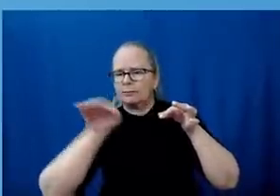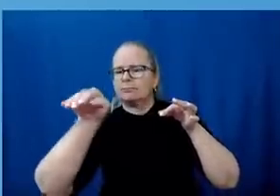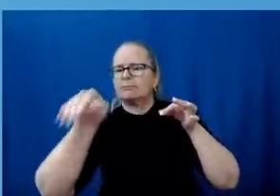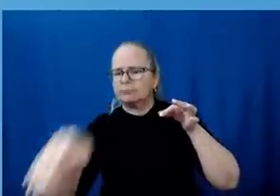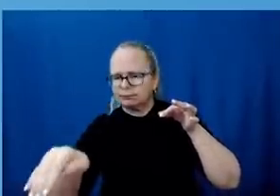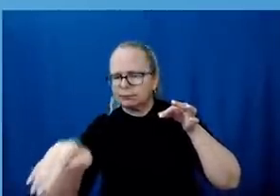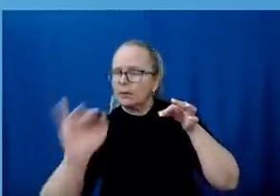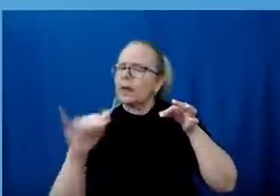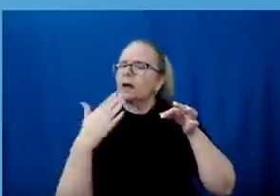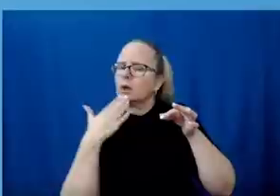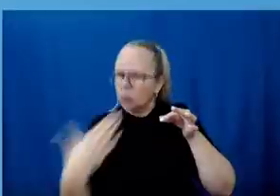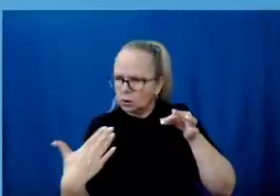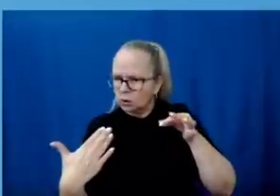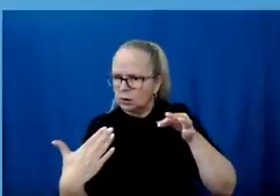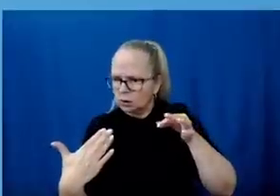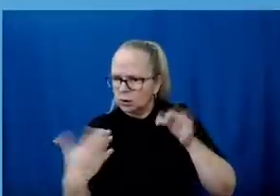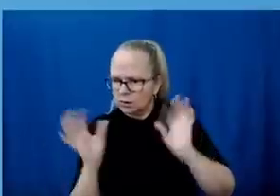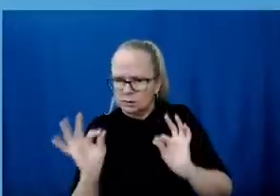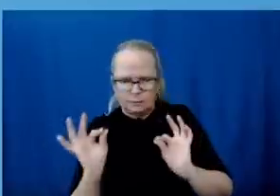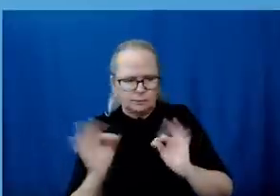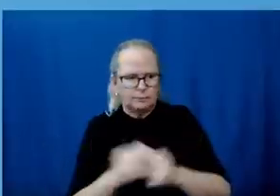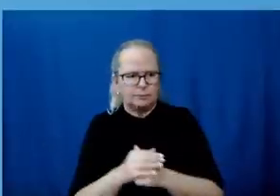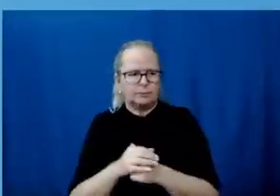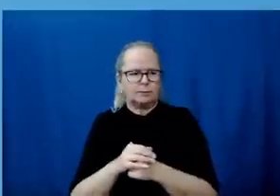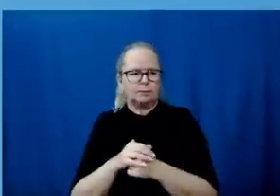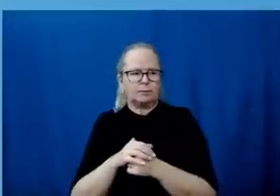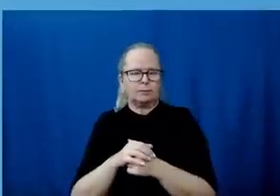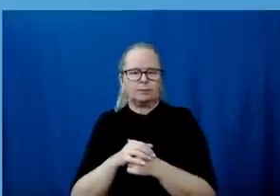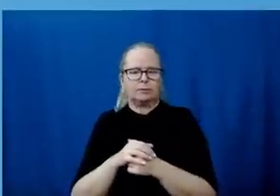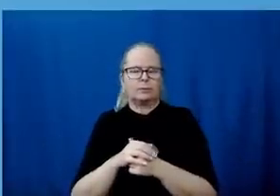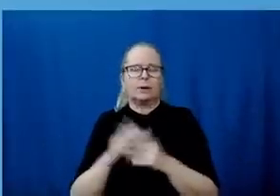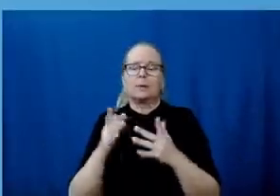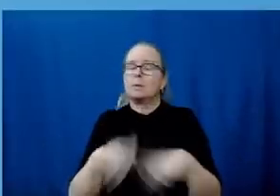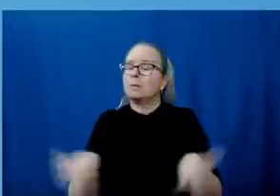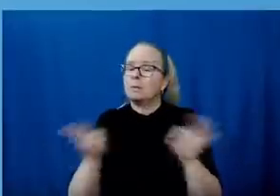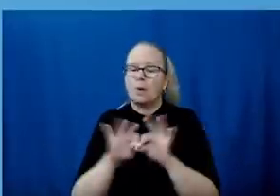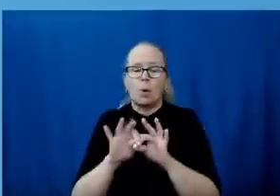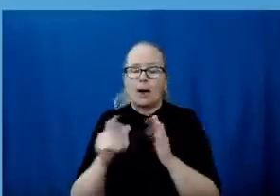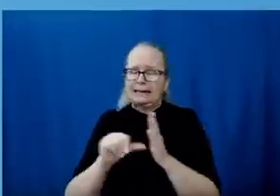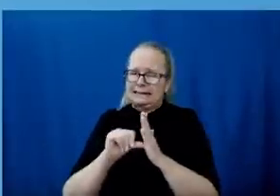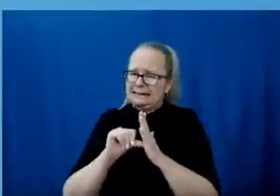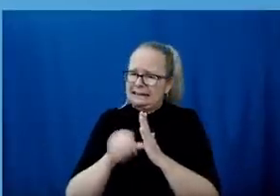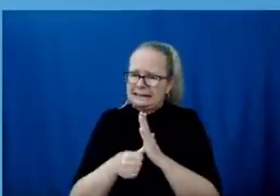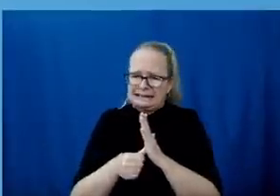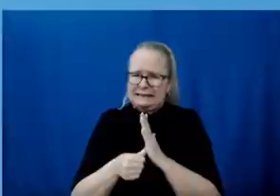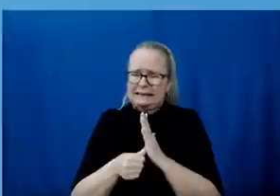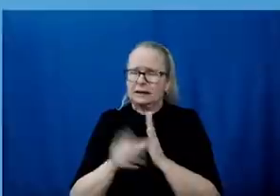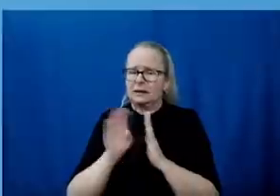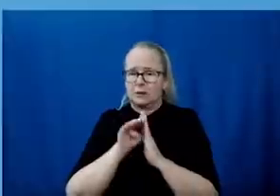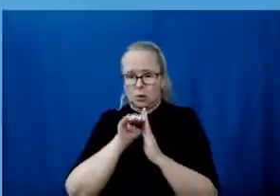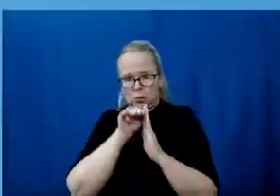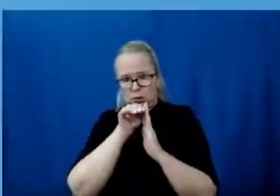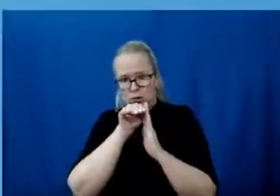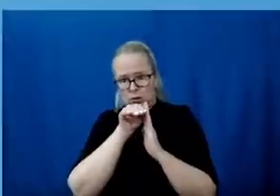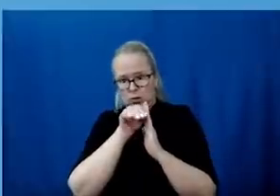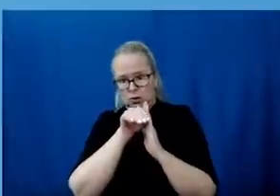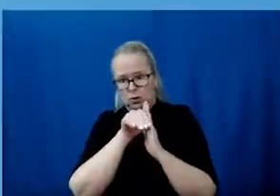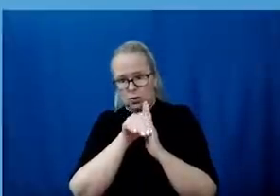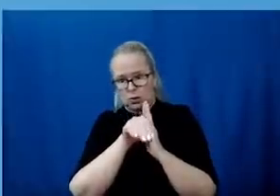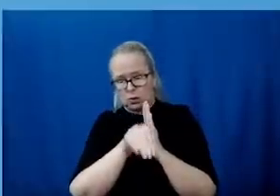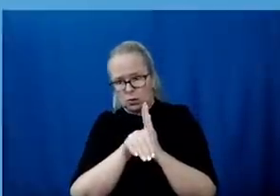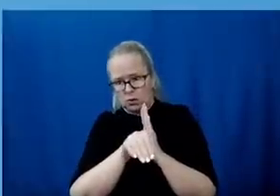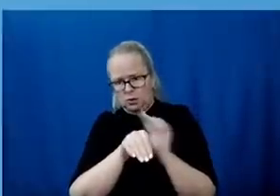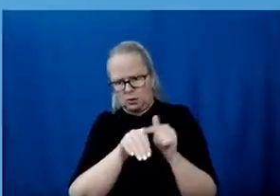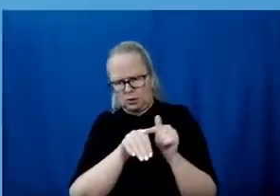So things are moving in the right direction, but it's really important to highlight that even though we've seen this